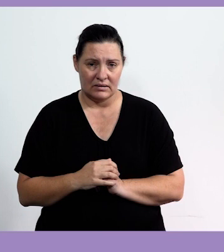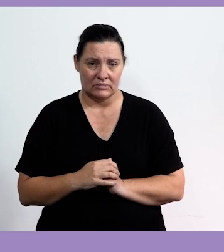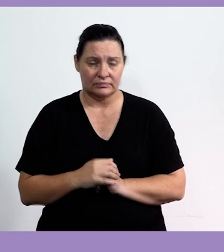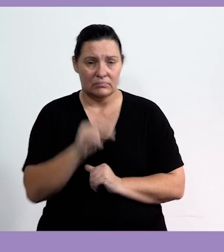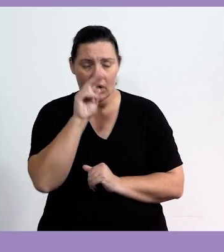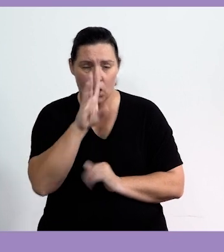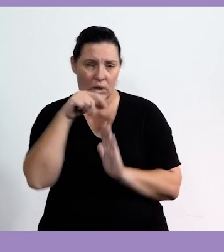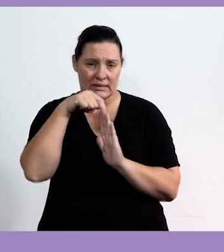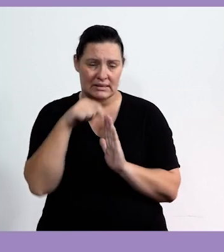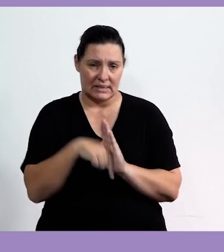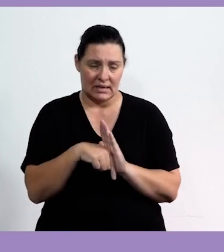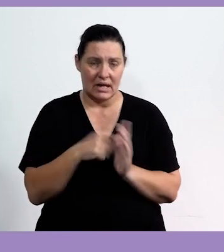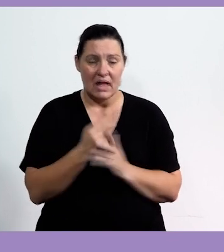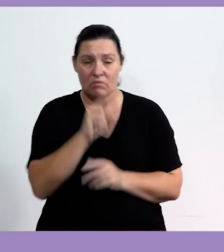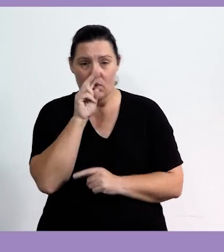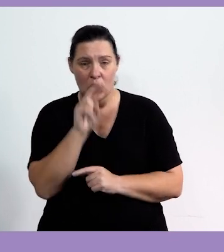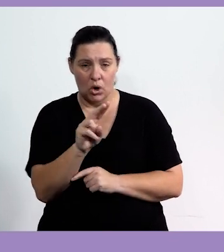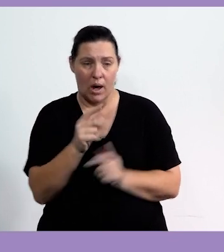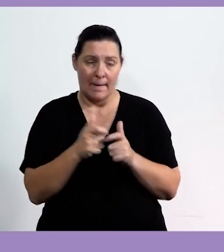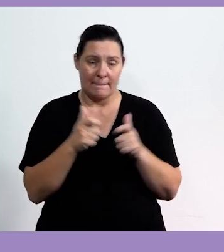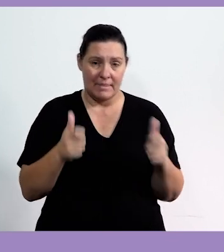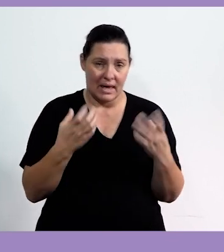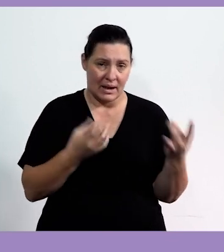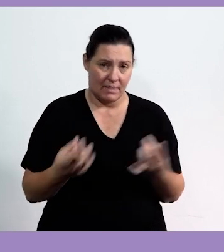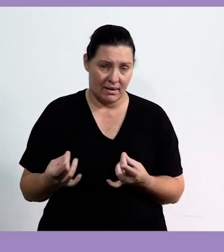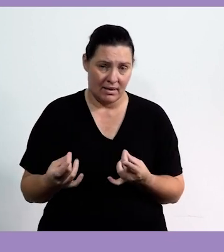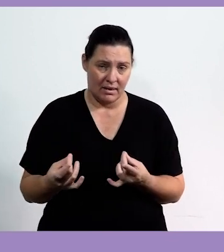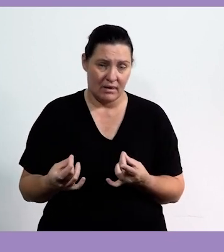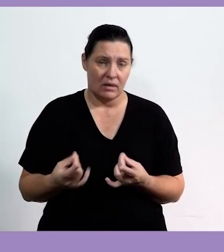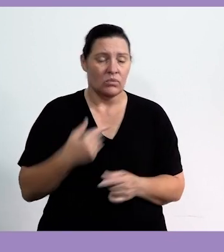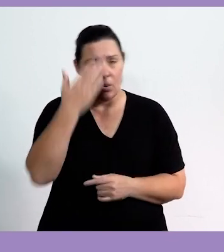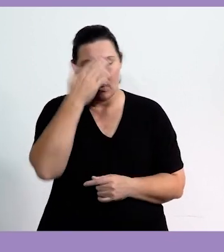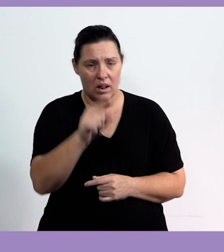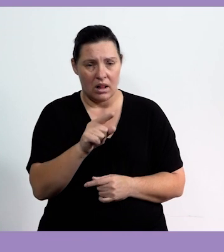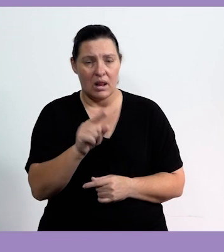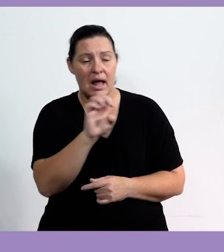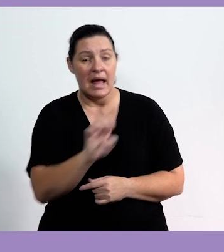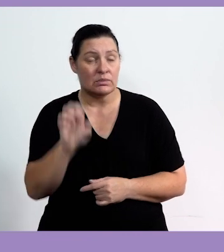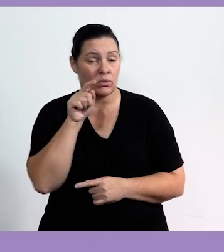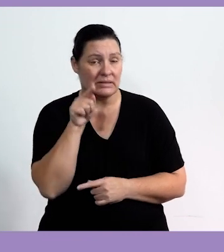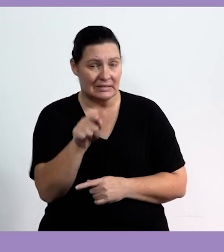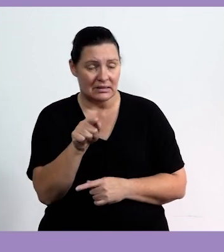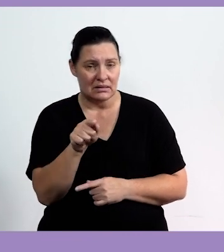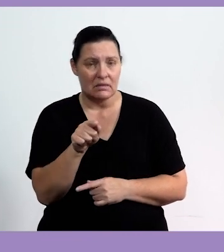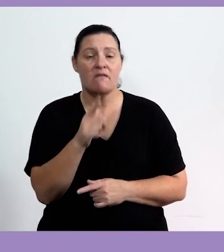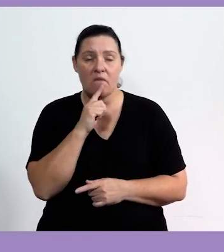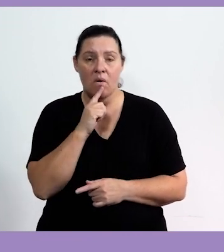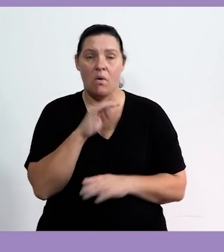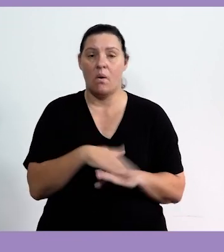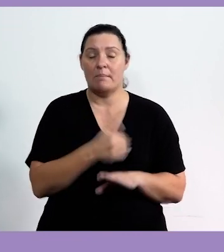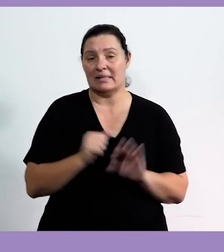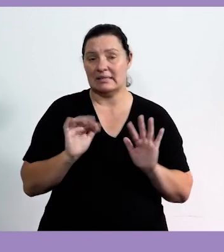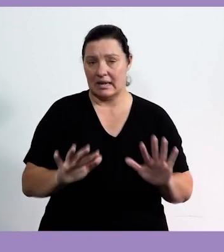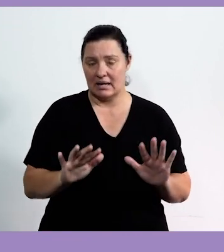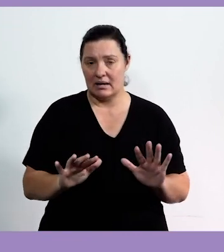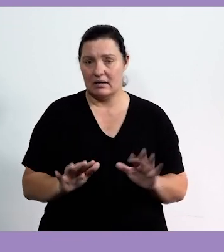5. Let's look at this in detail. If we are looking at a bigger number, then we know that our exponent to the